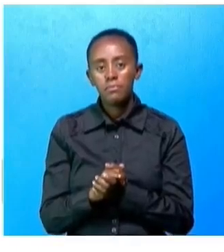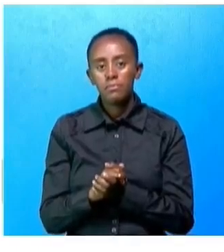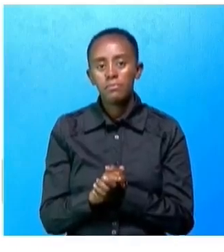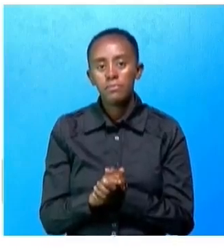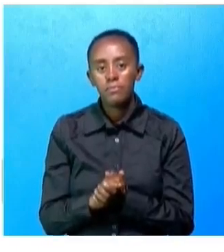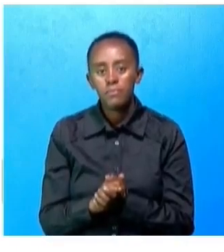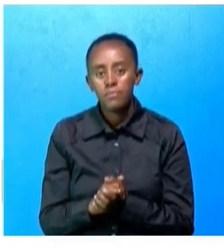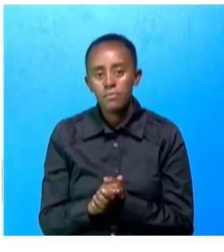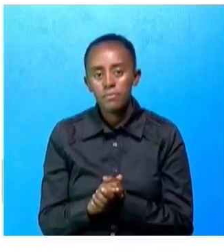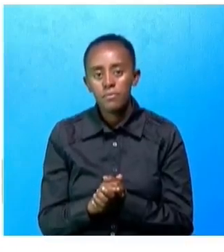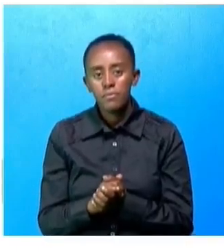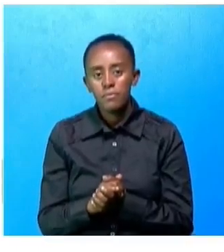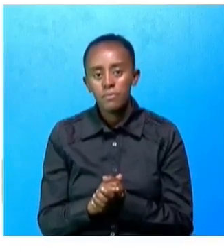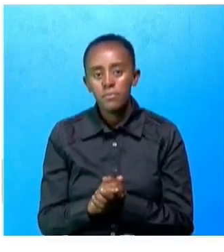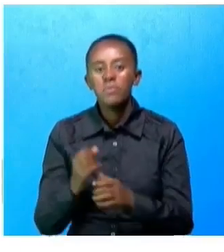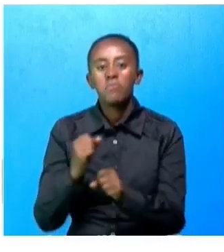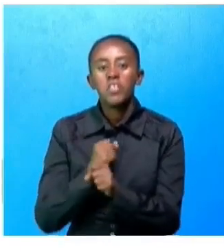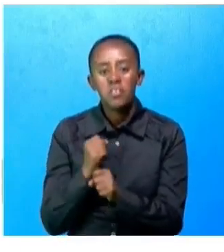does